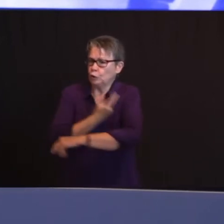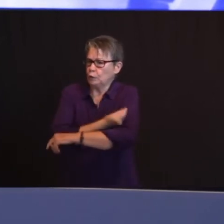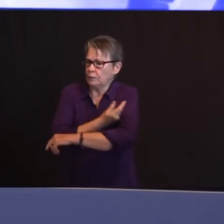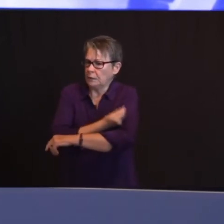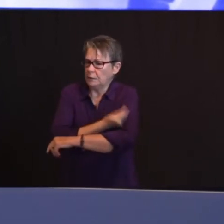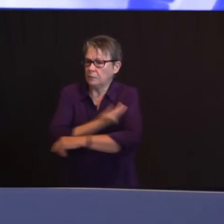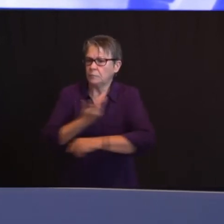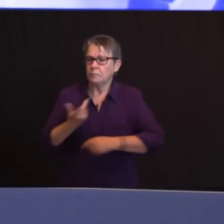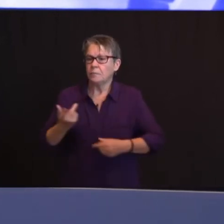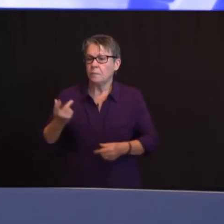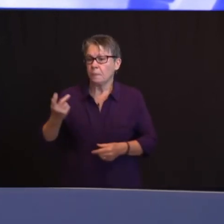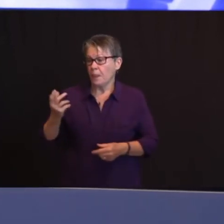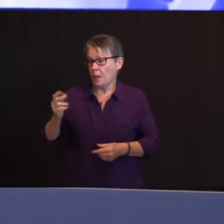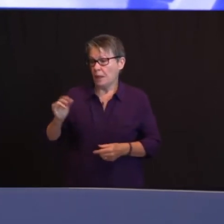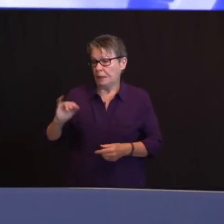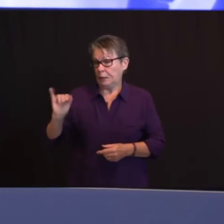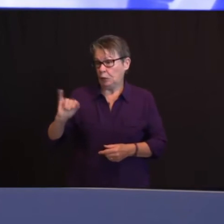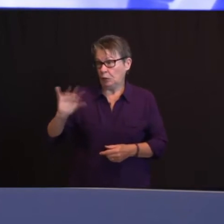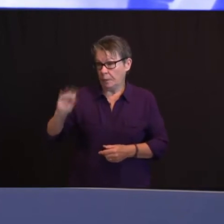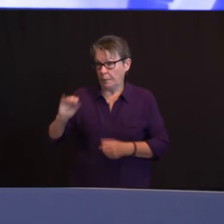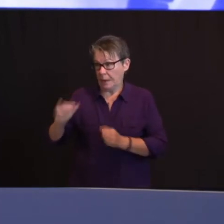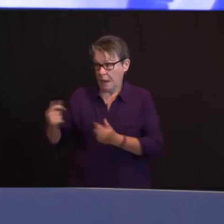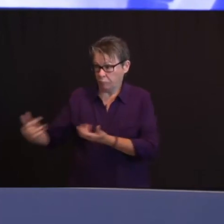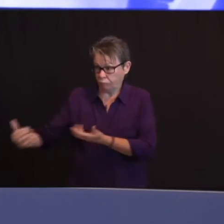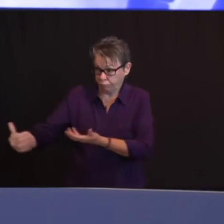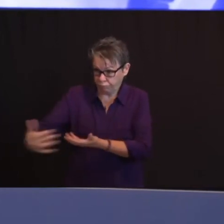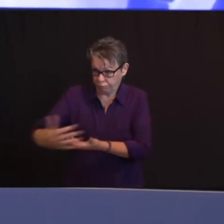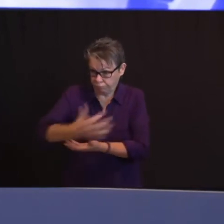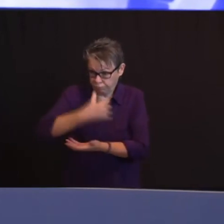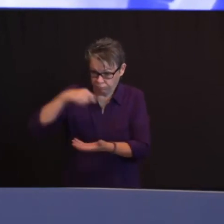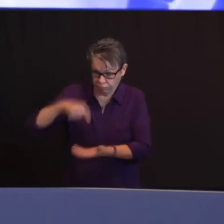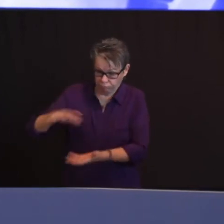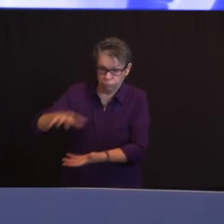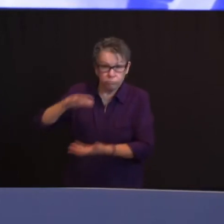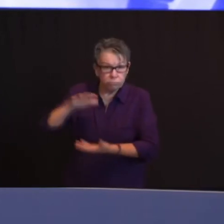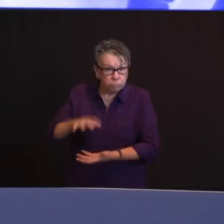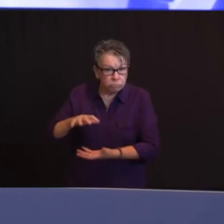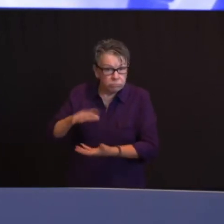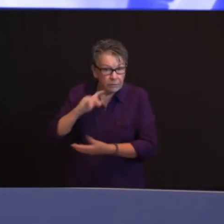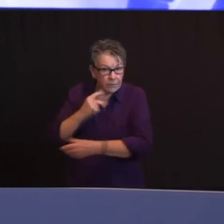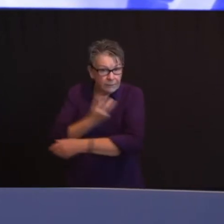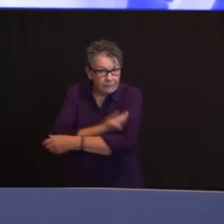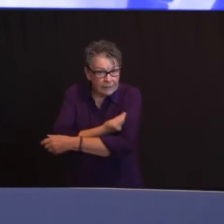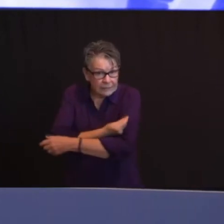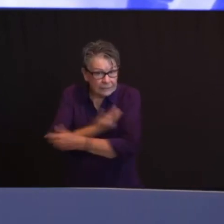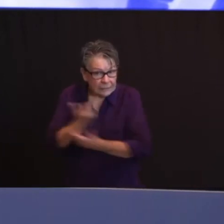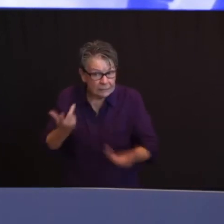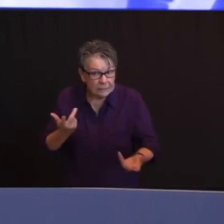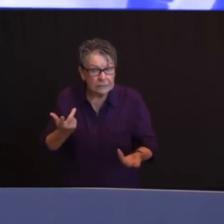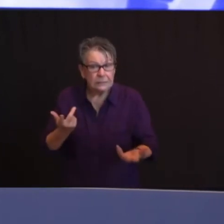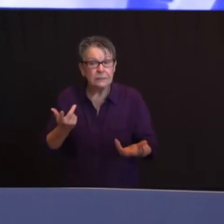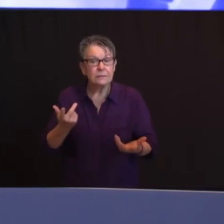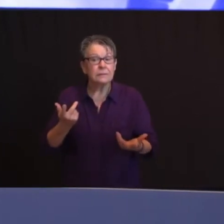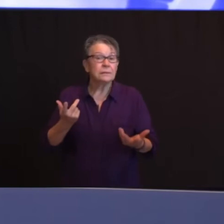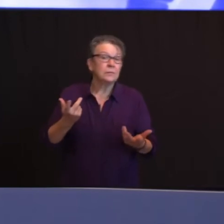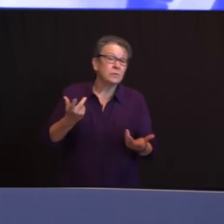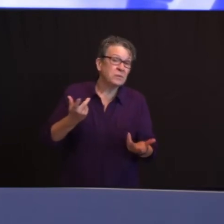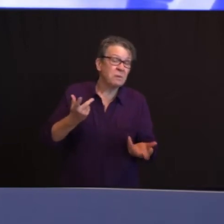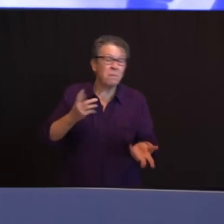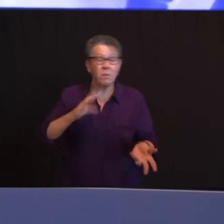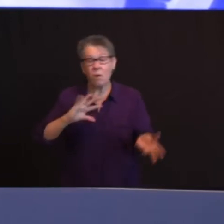all of that. Soup to nuts. Soup to nuts. Not just cost, but... So I don't want to misquote the number, but there is a delta, and it's in the